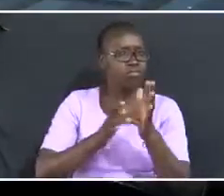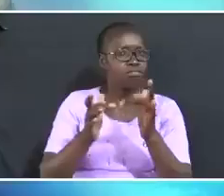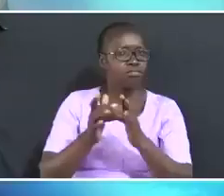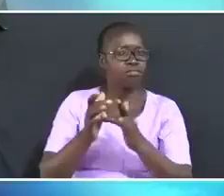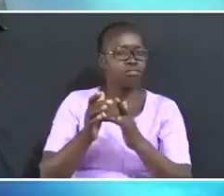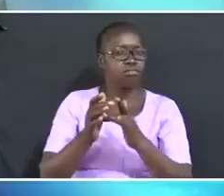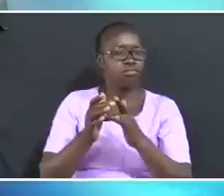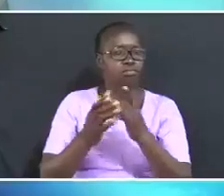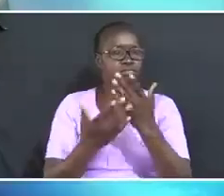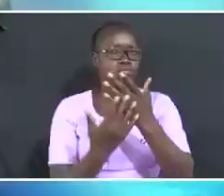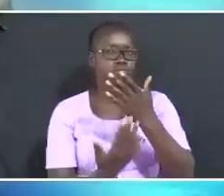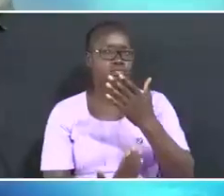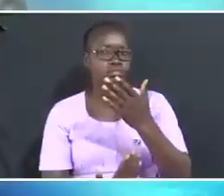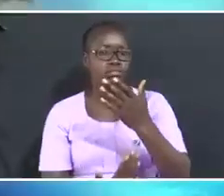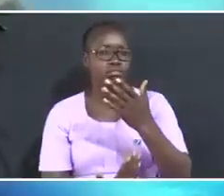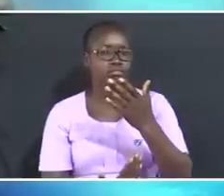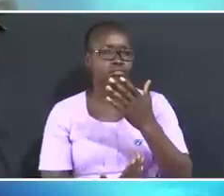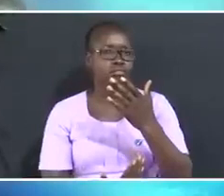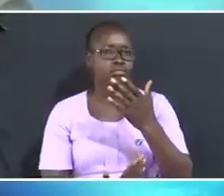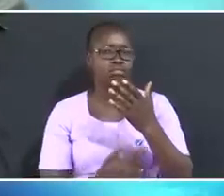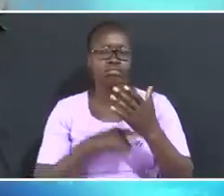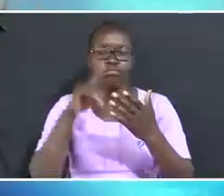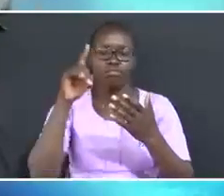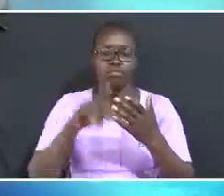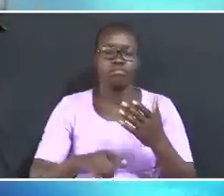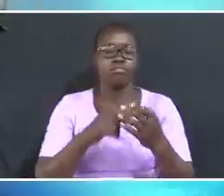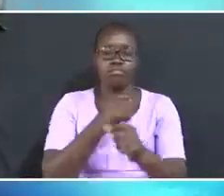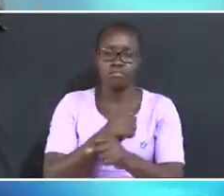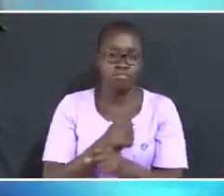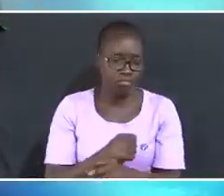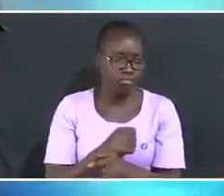blood, they must defend it.